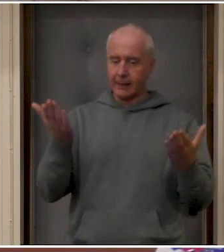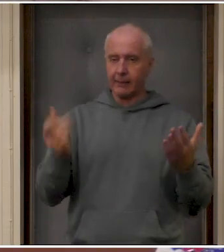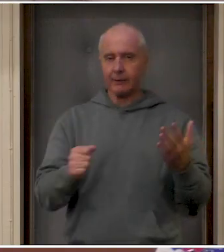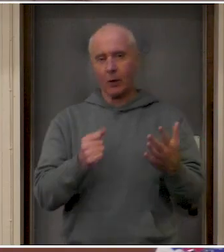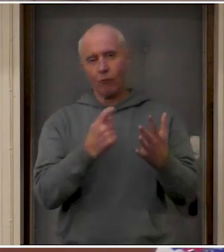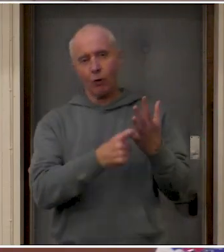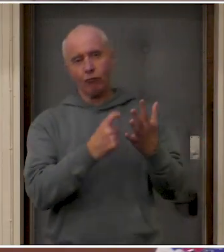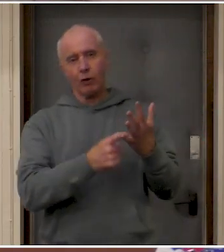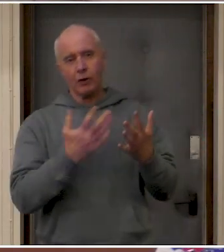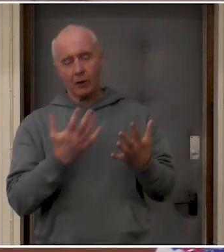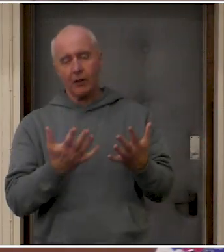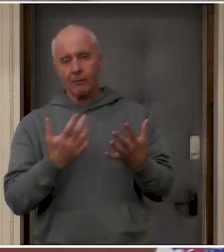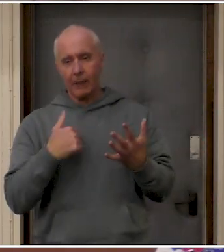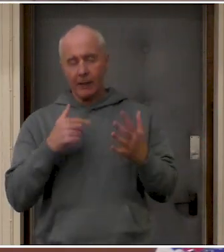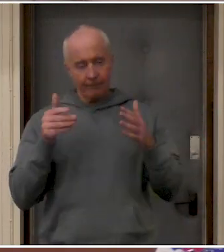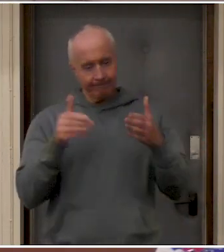salt.